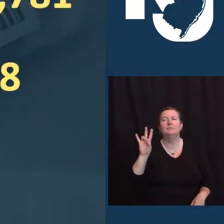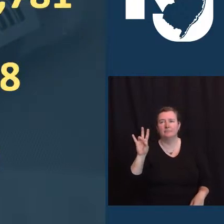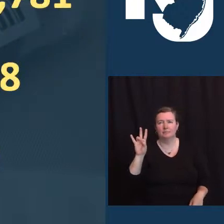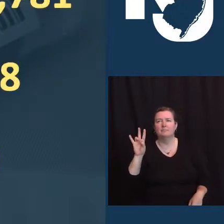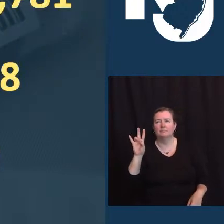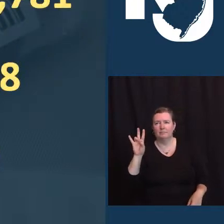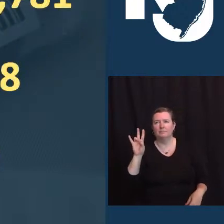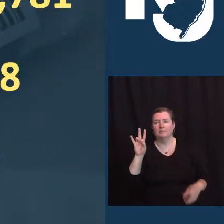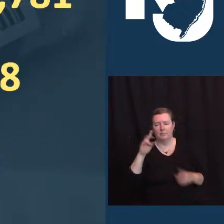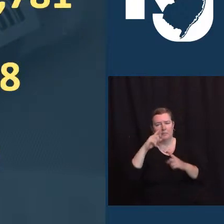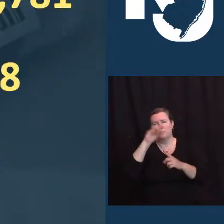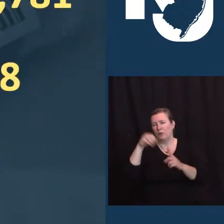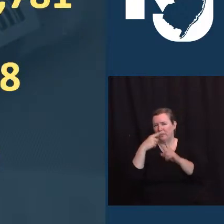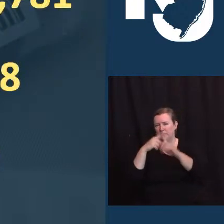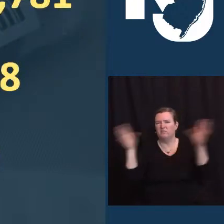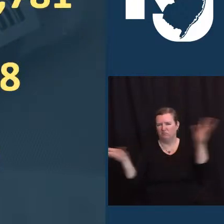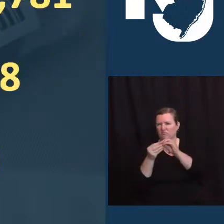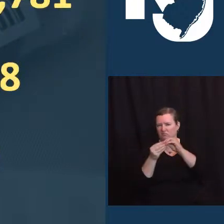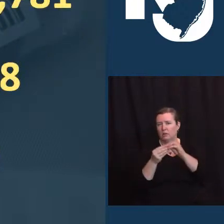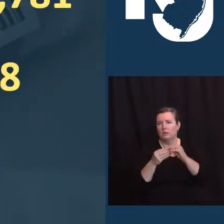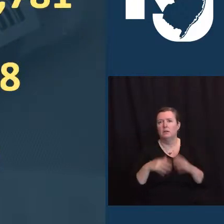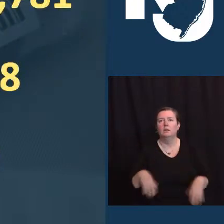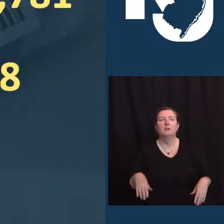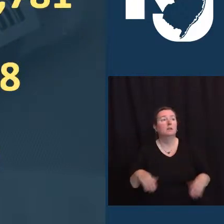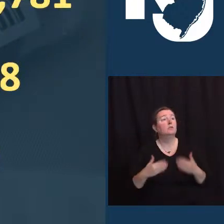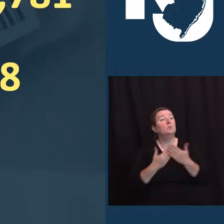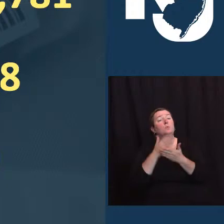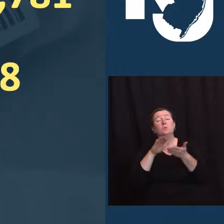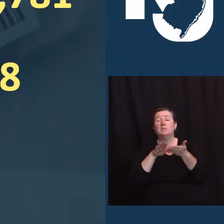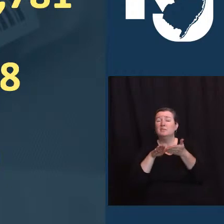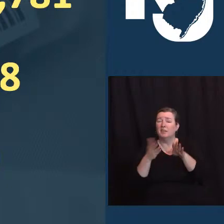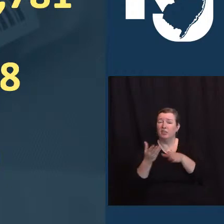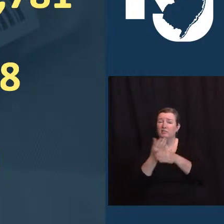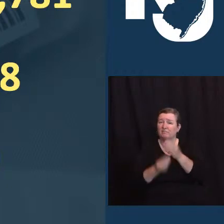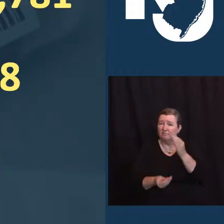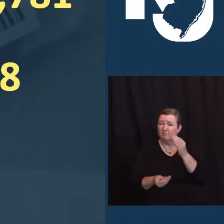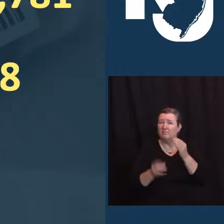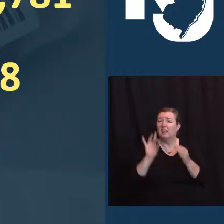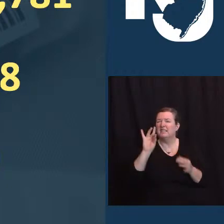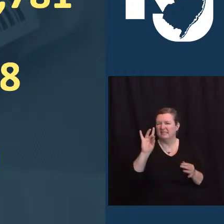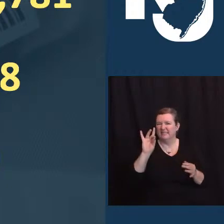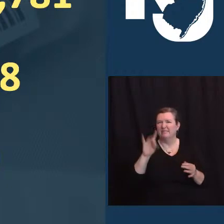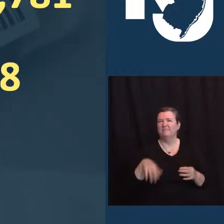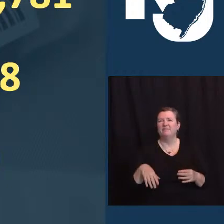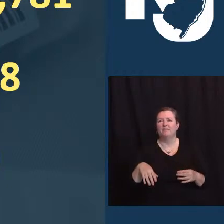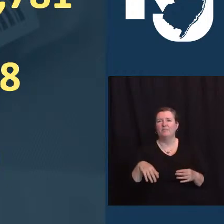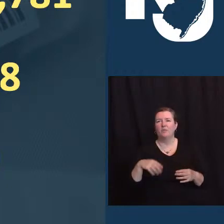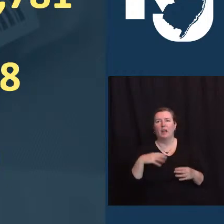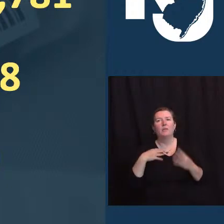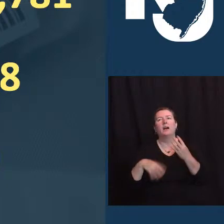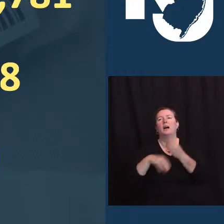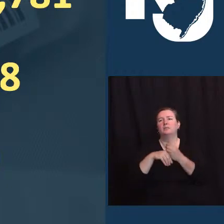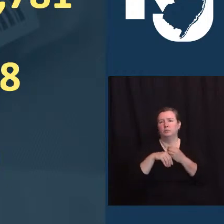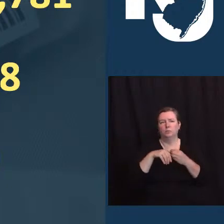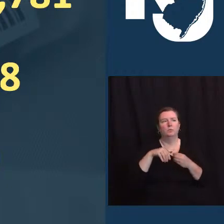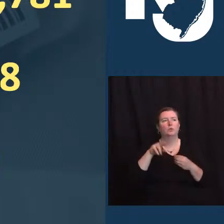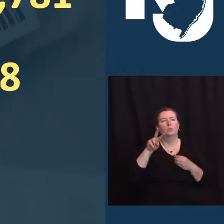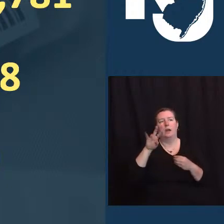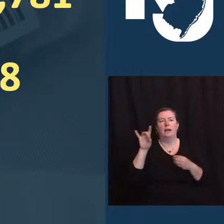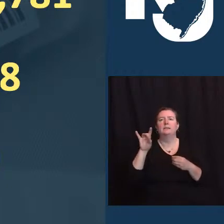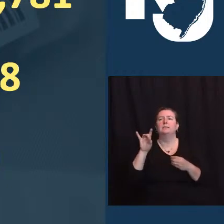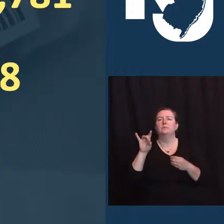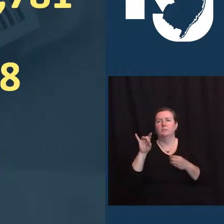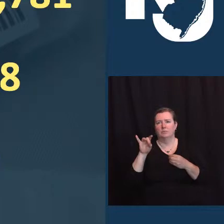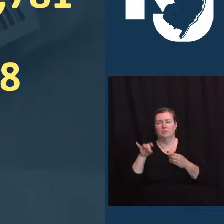confirmed COVID-related deaths. Over the past week, we've added a total of 29 confirmed deaths to our total,